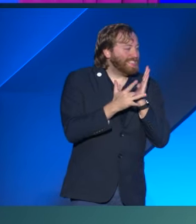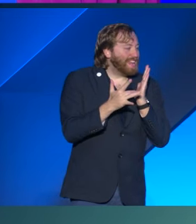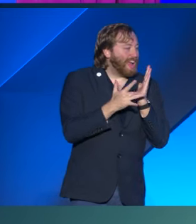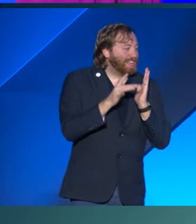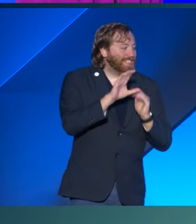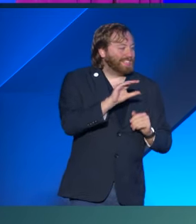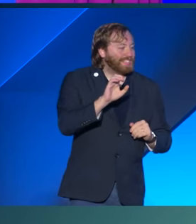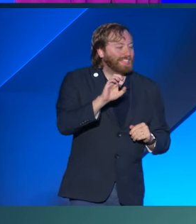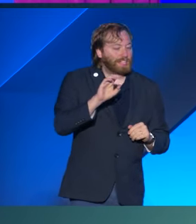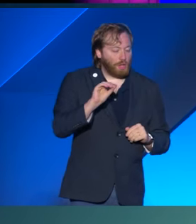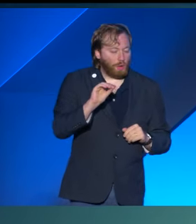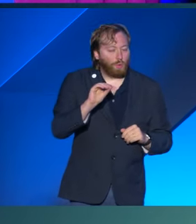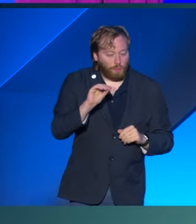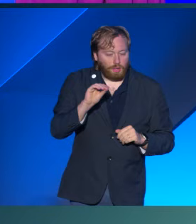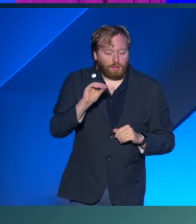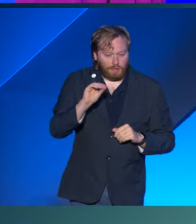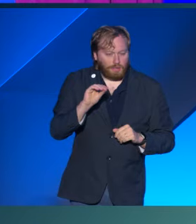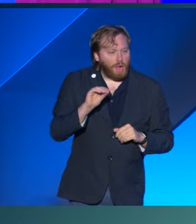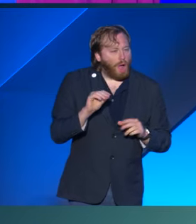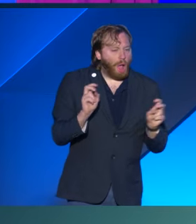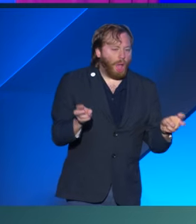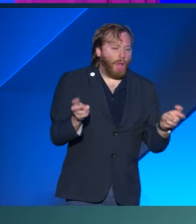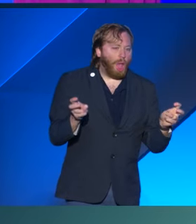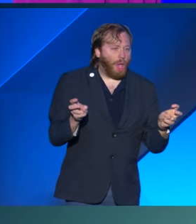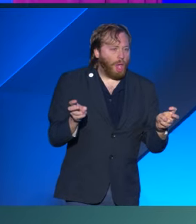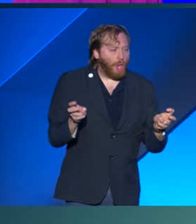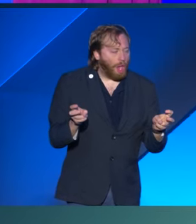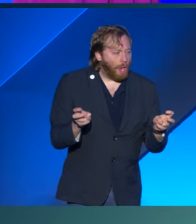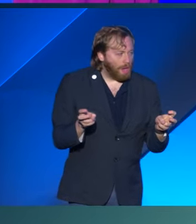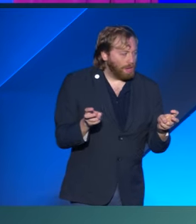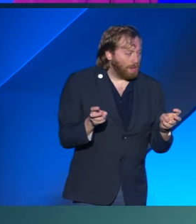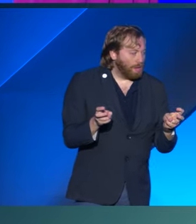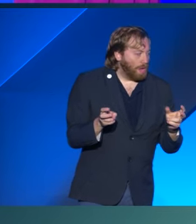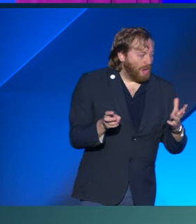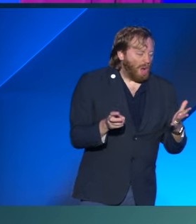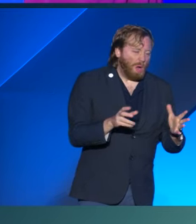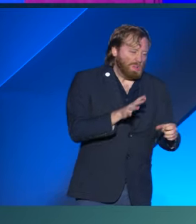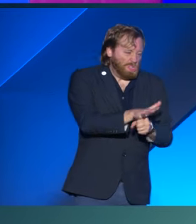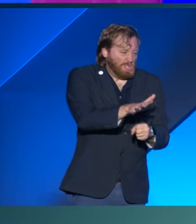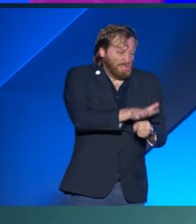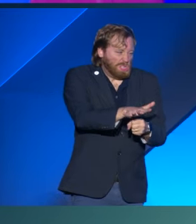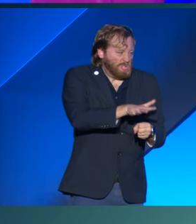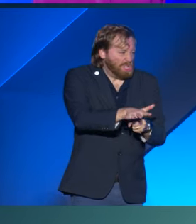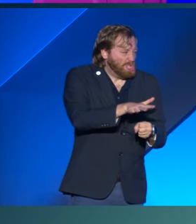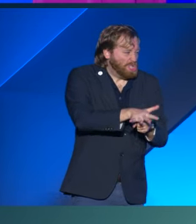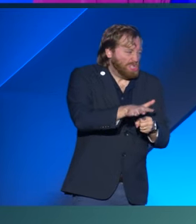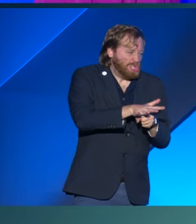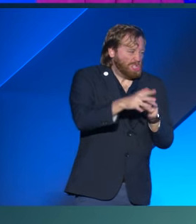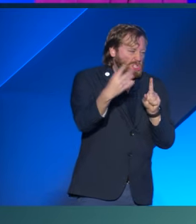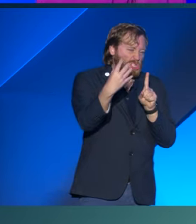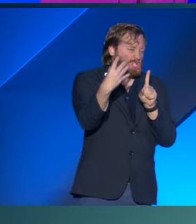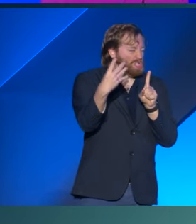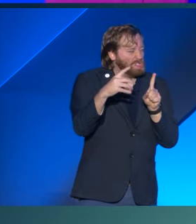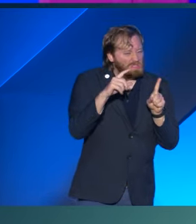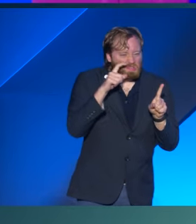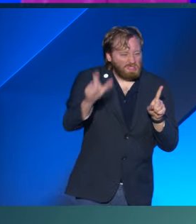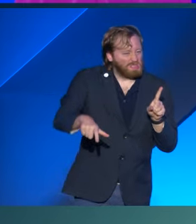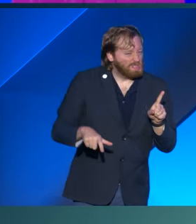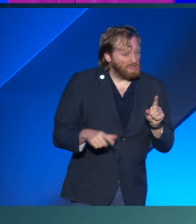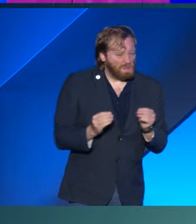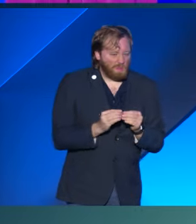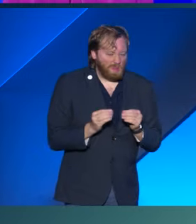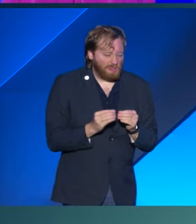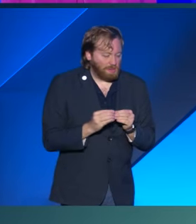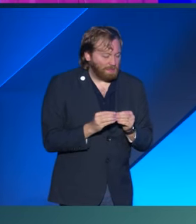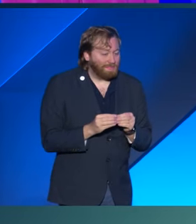so we've anonymized the post. He certainly doesn't need any more airtime. These hot takes, held by a subset of